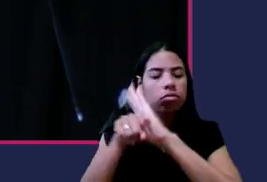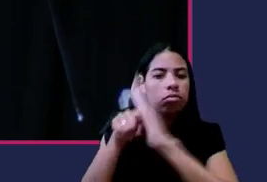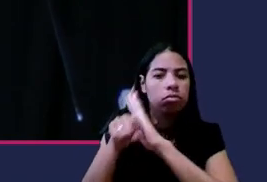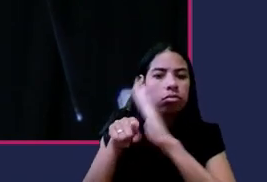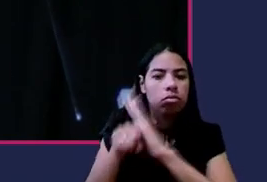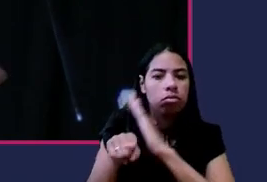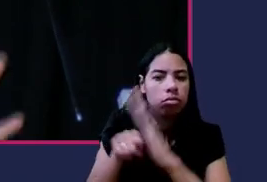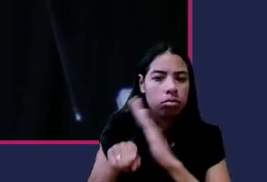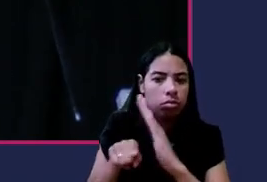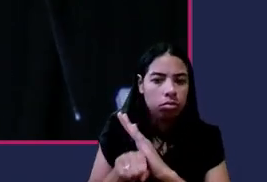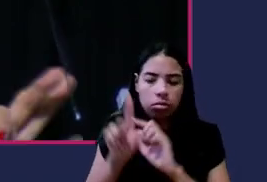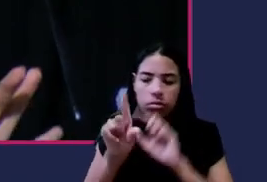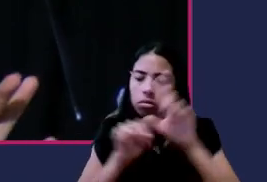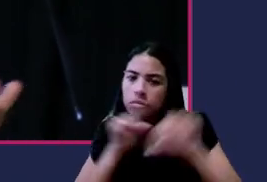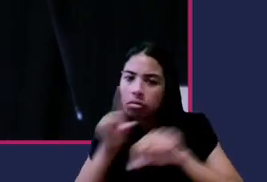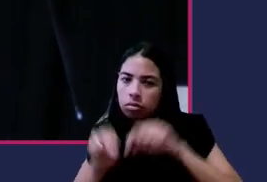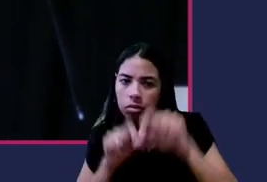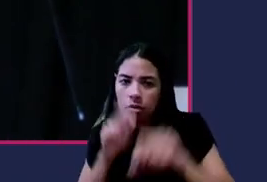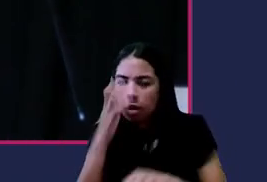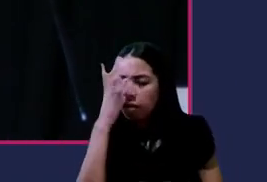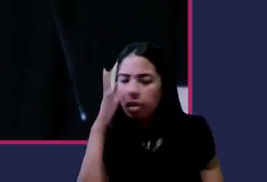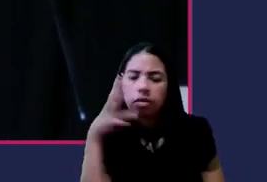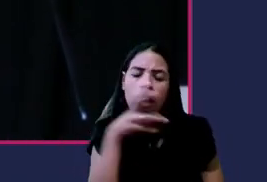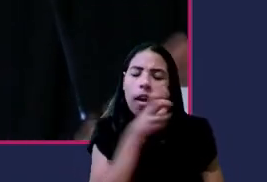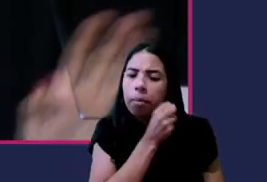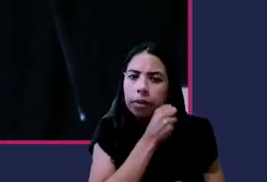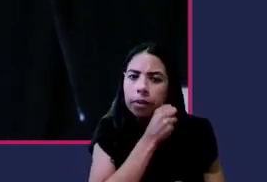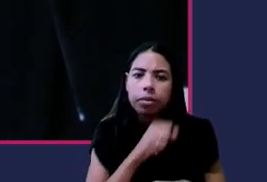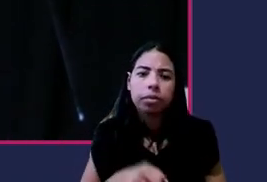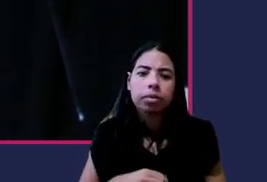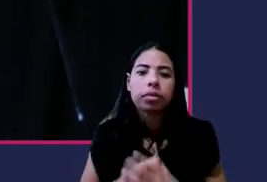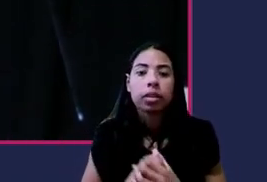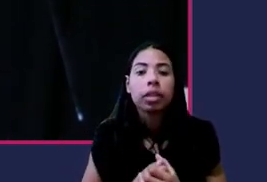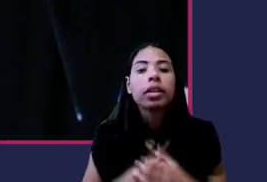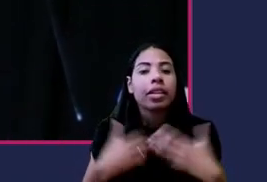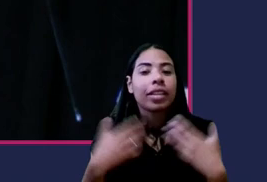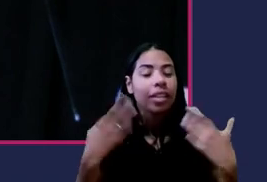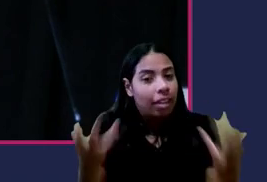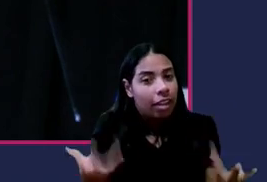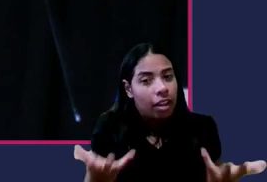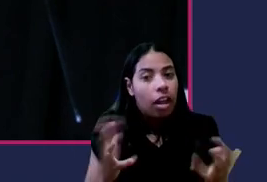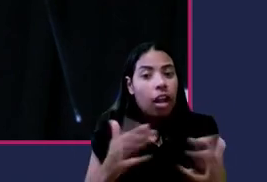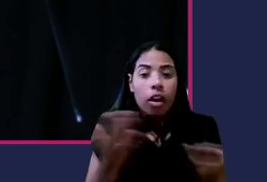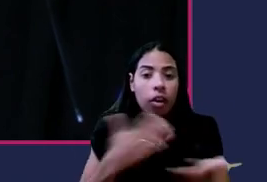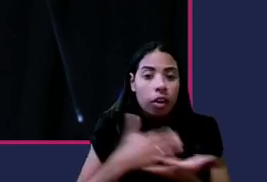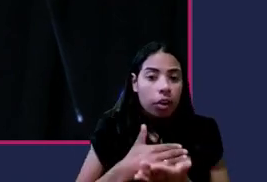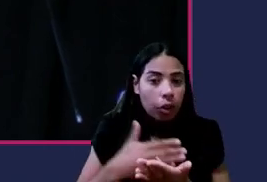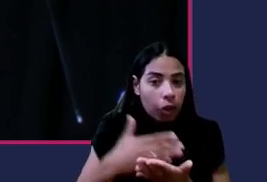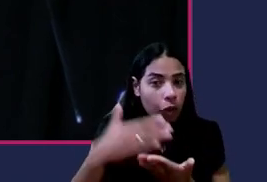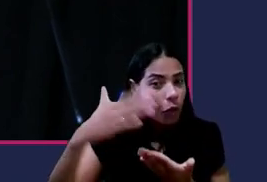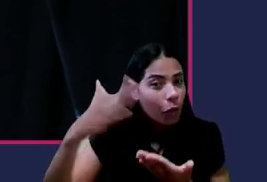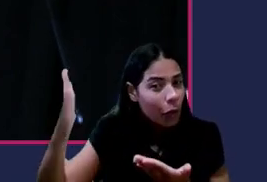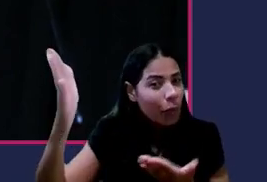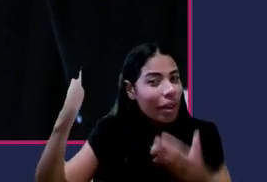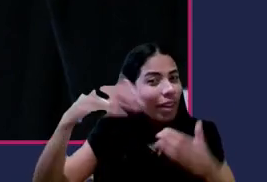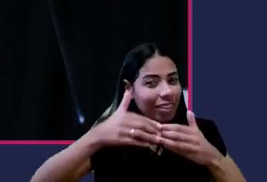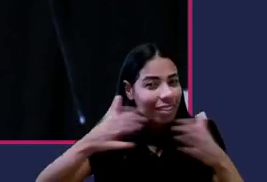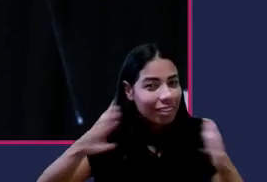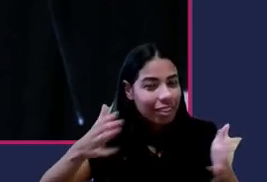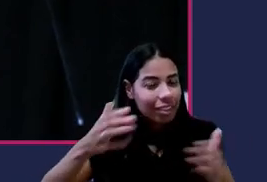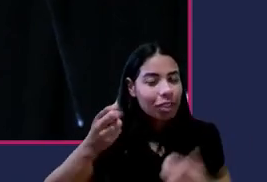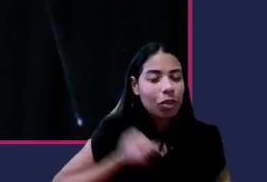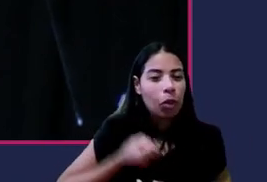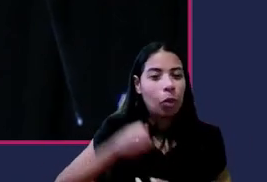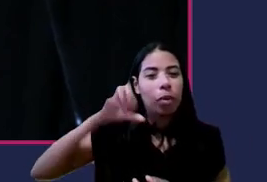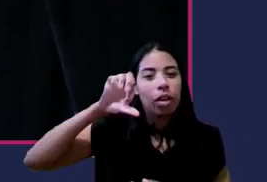chat, and you can send the question right there, right away. Very easy, straightforward. Now, let's start with